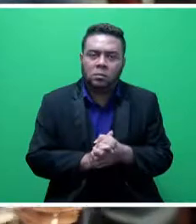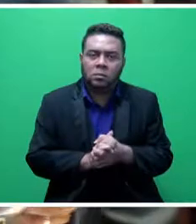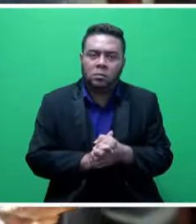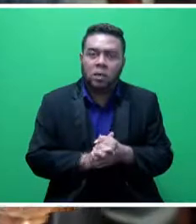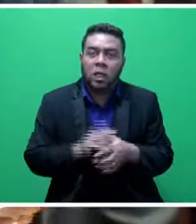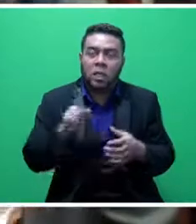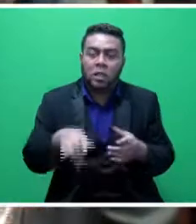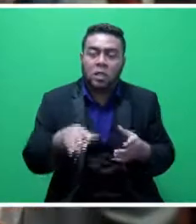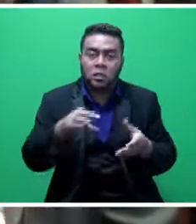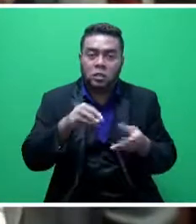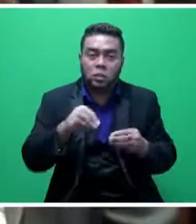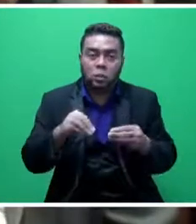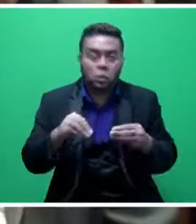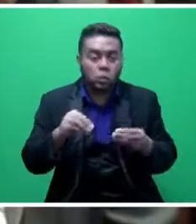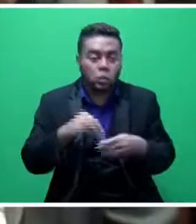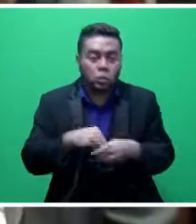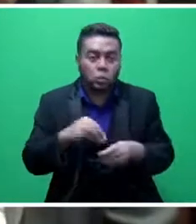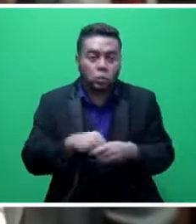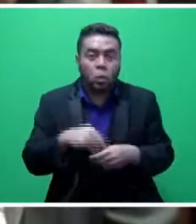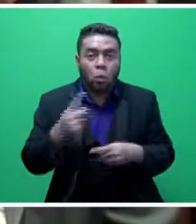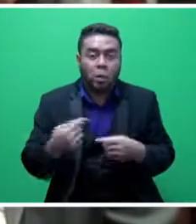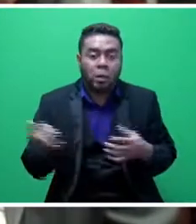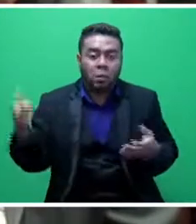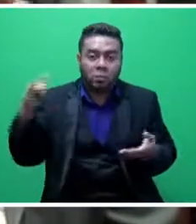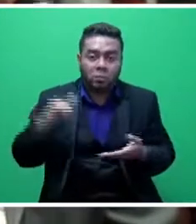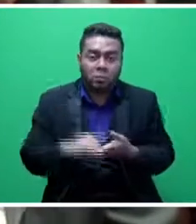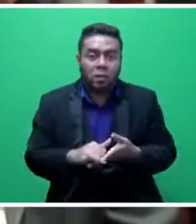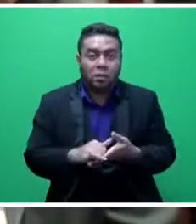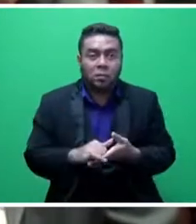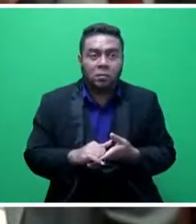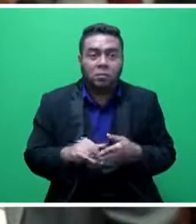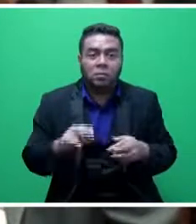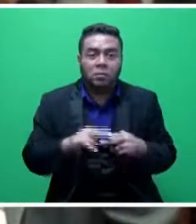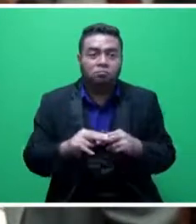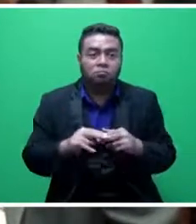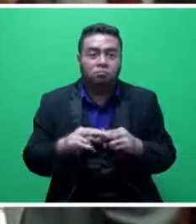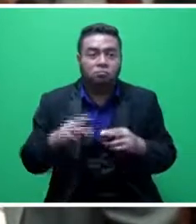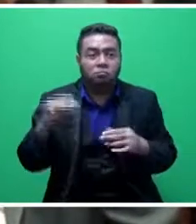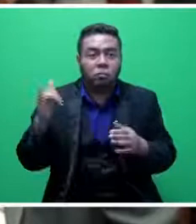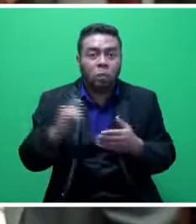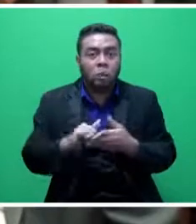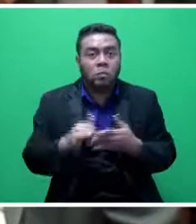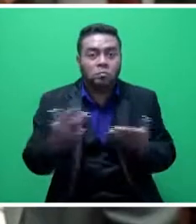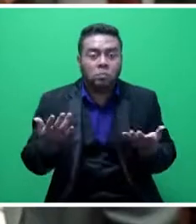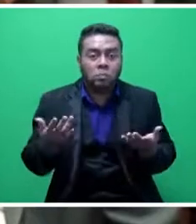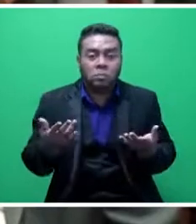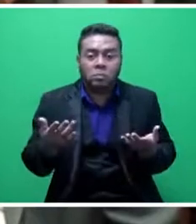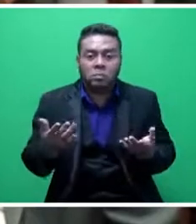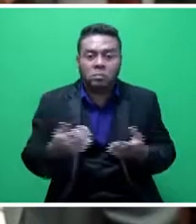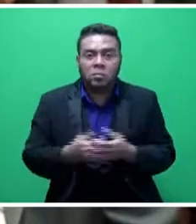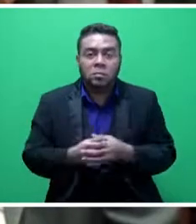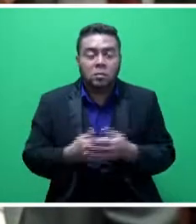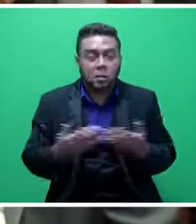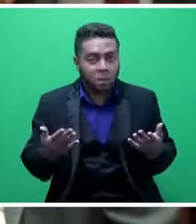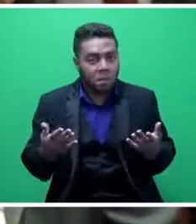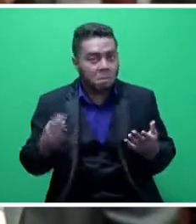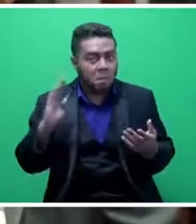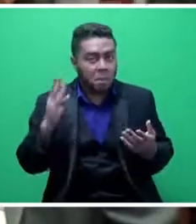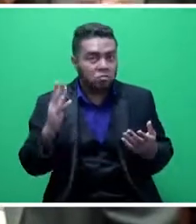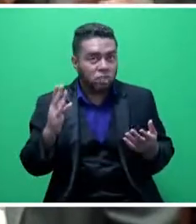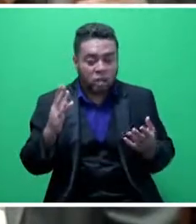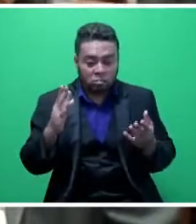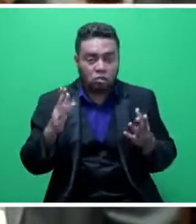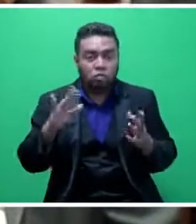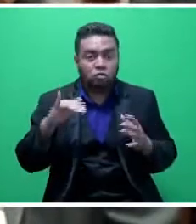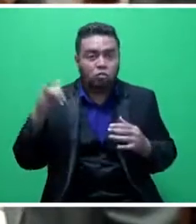This includes procedures such as only landing or touching down in Fiji at airports or ports. At the moment, if the master of a ship or aircraft fails to comply